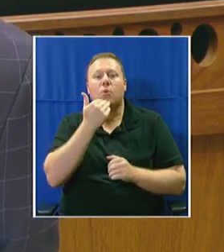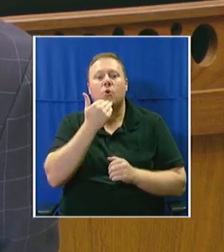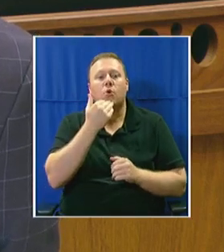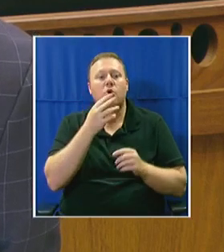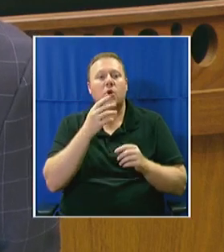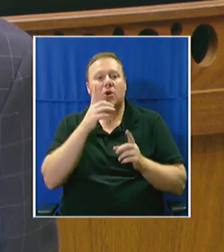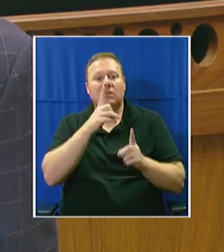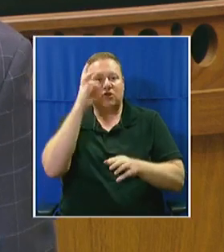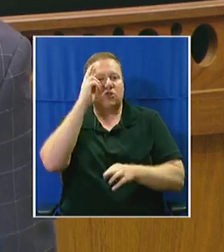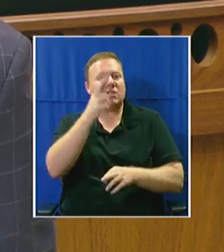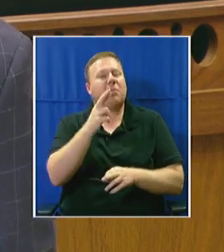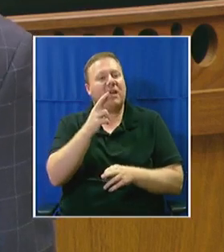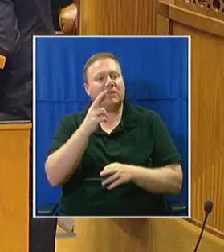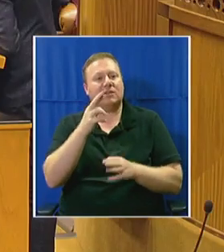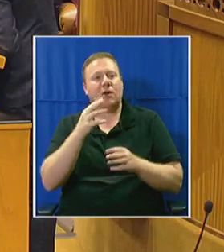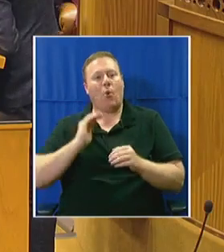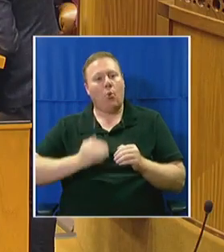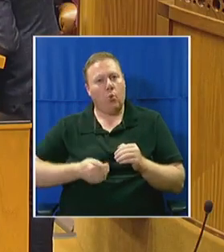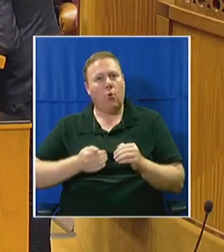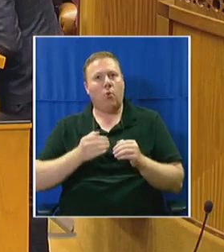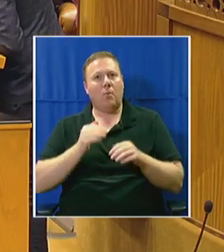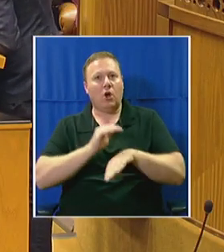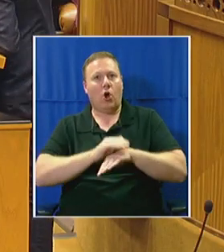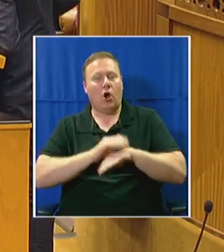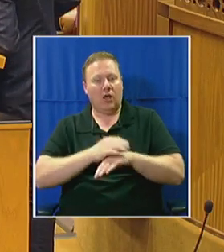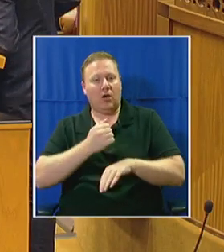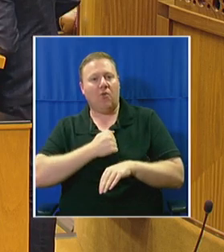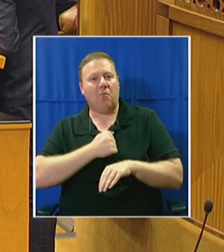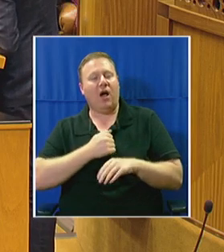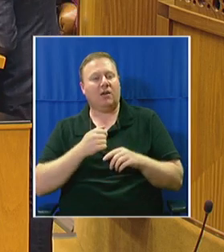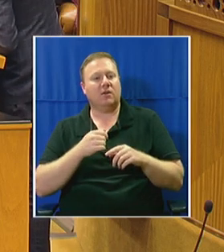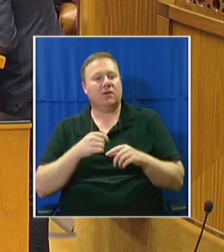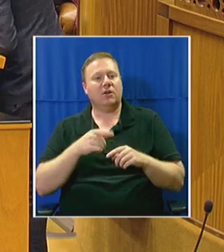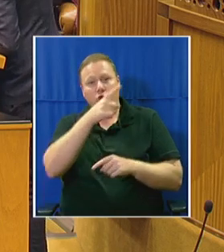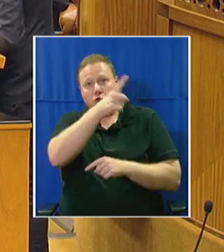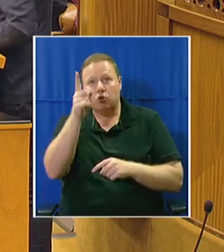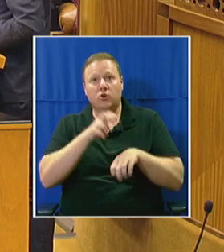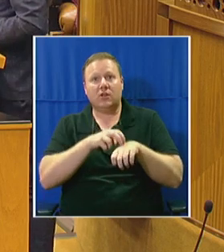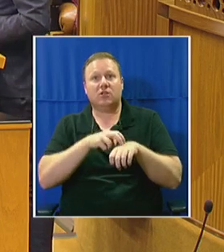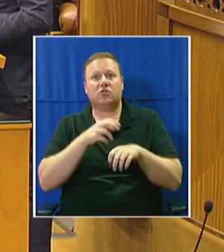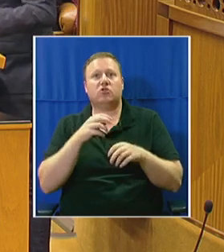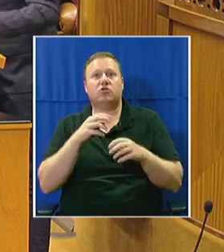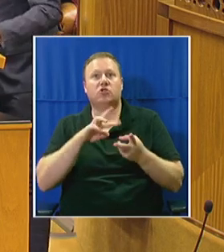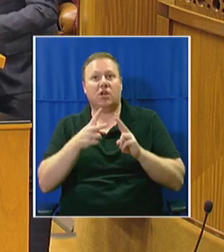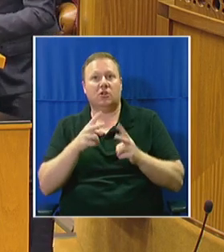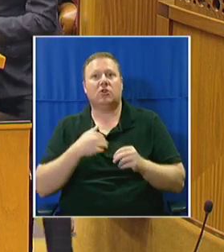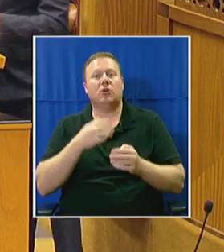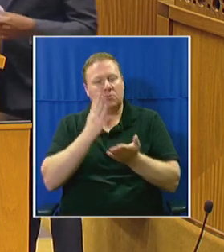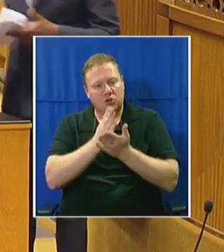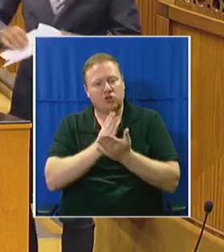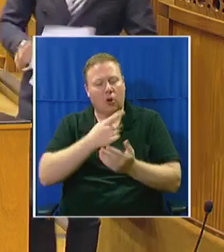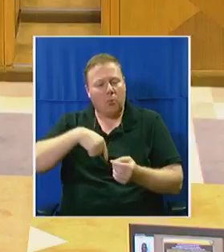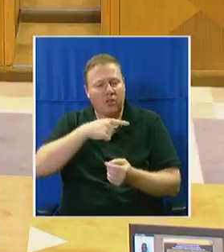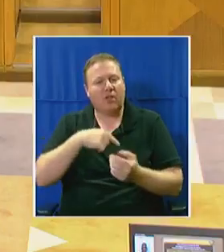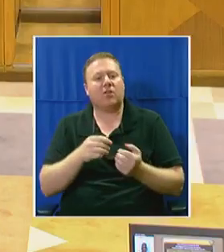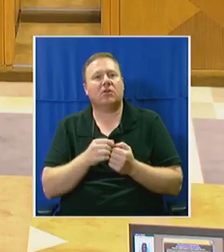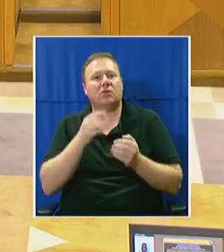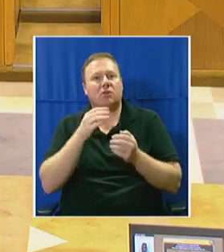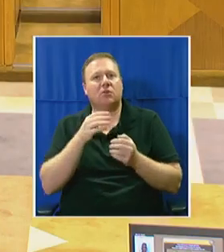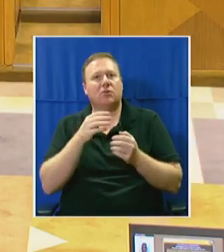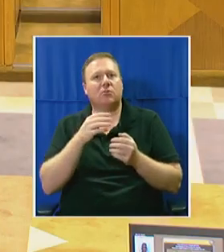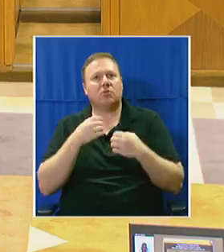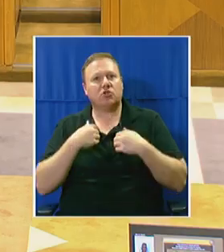other and begin to change the level OFA tragedy in our society and in closing speaker there's a man here who disrespected